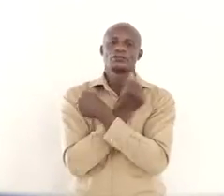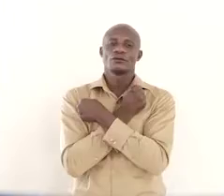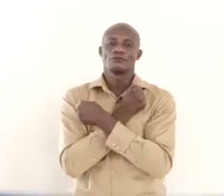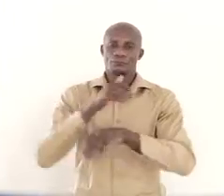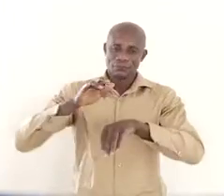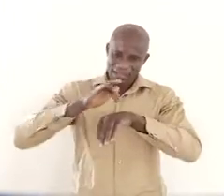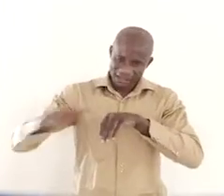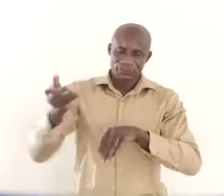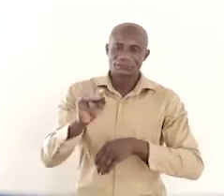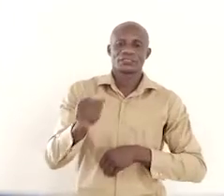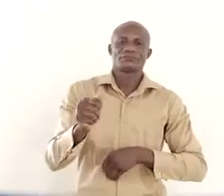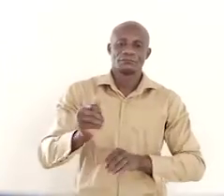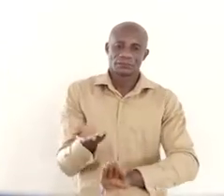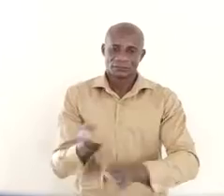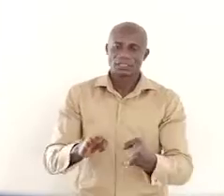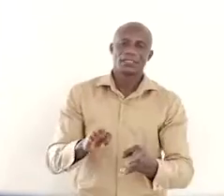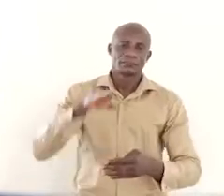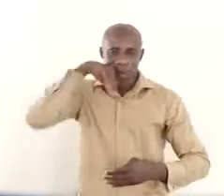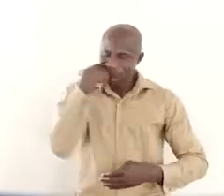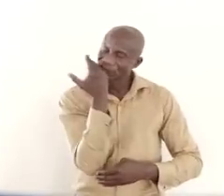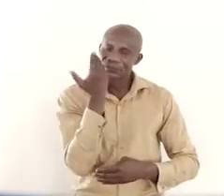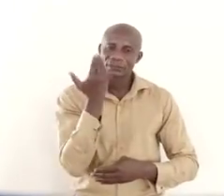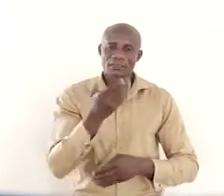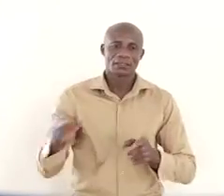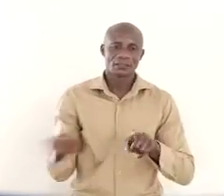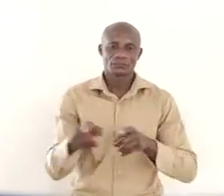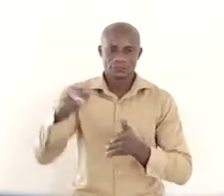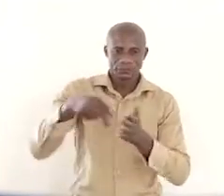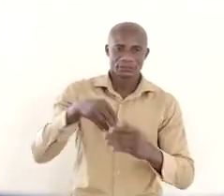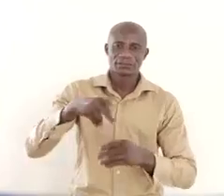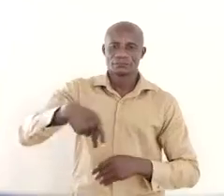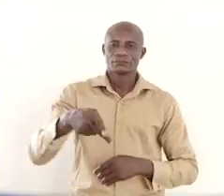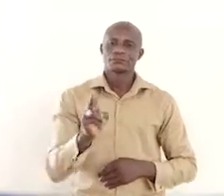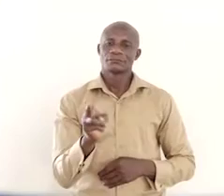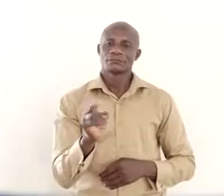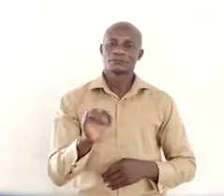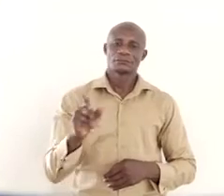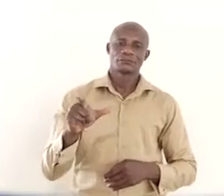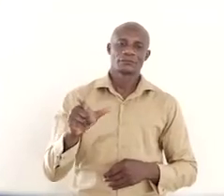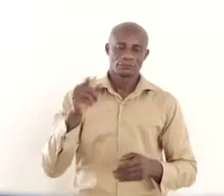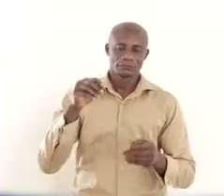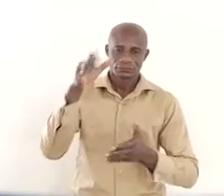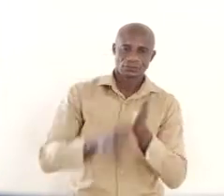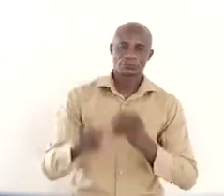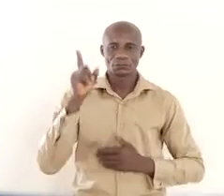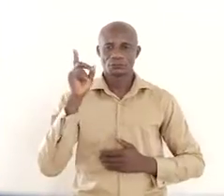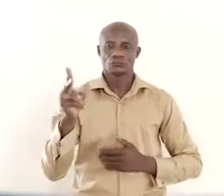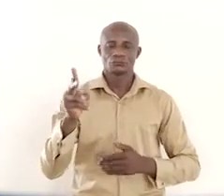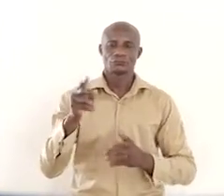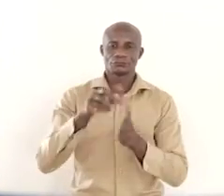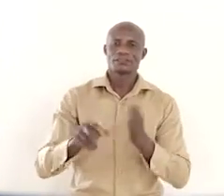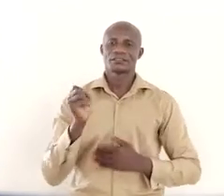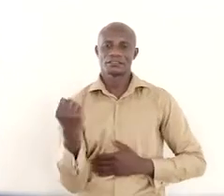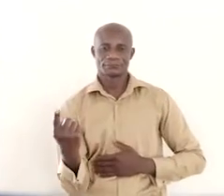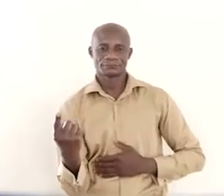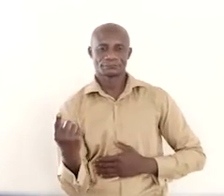love emptied himself and died a shameful death, as we read in Philippians chapter 2 verse 6 to 11. God so loved the world